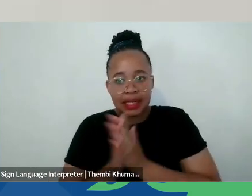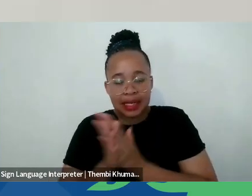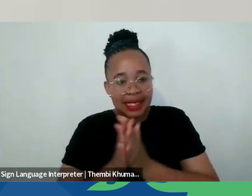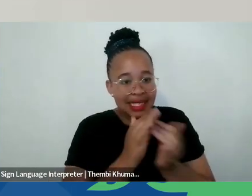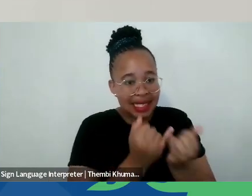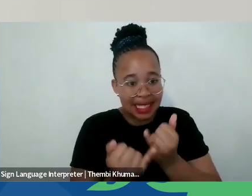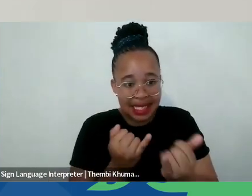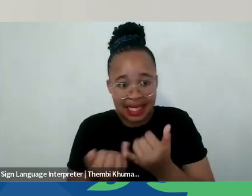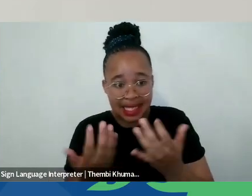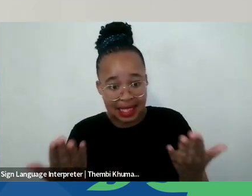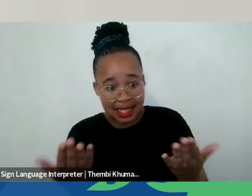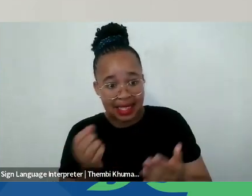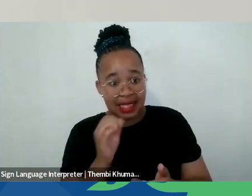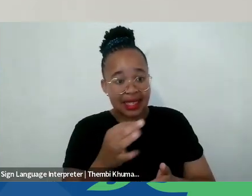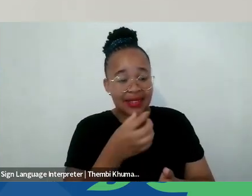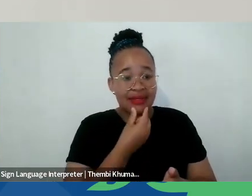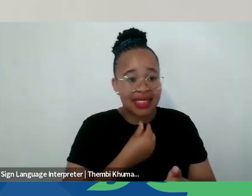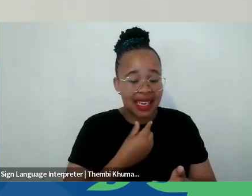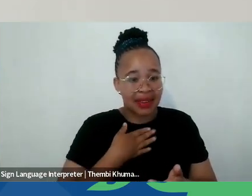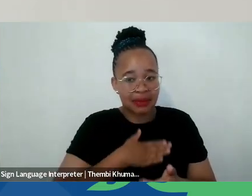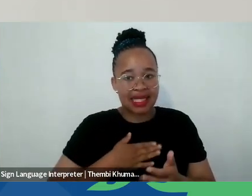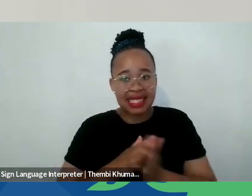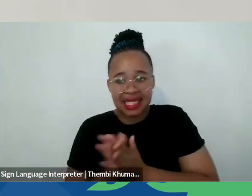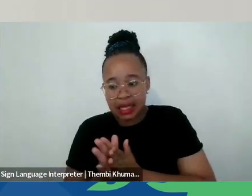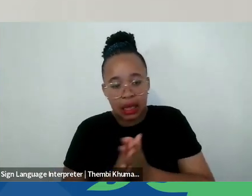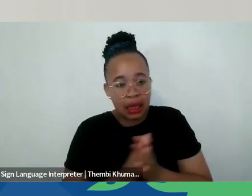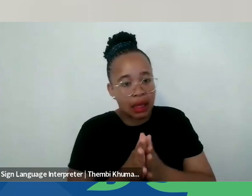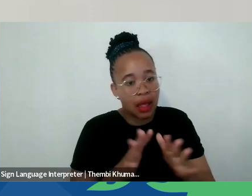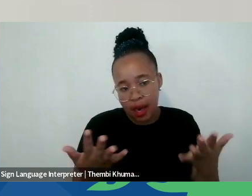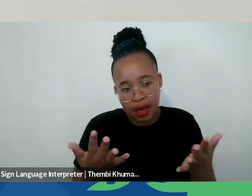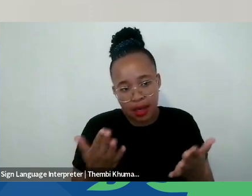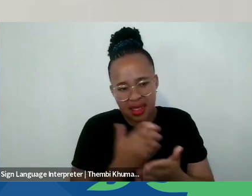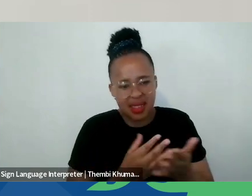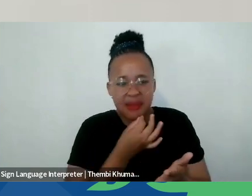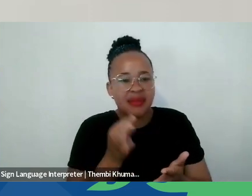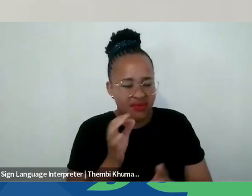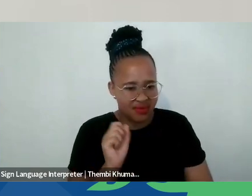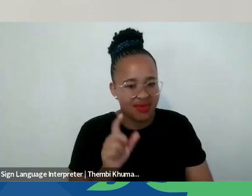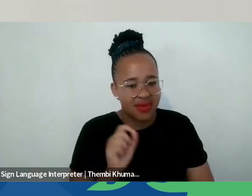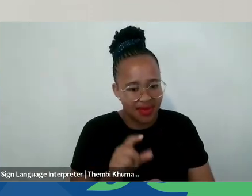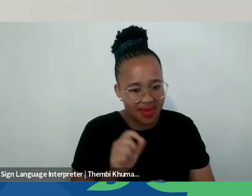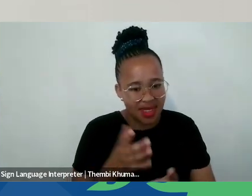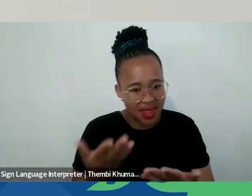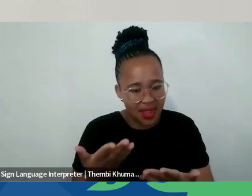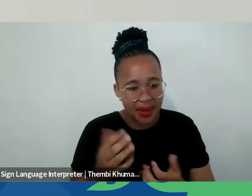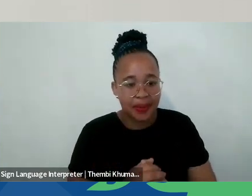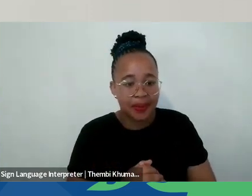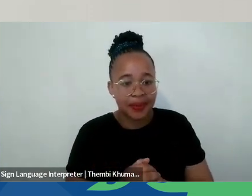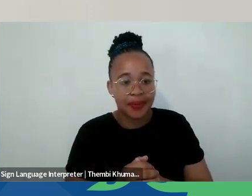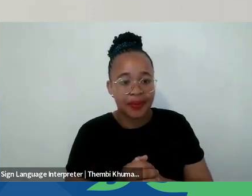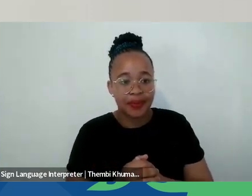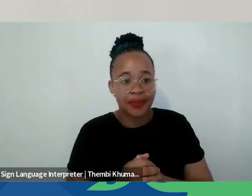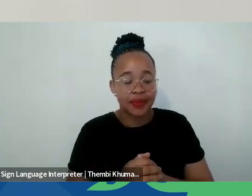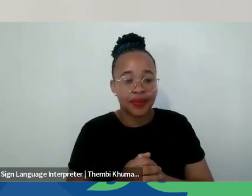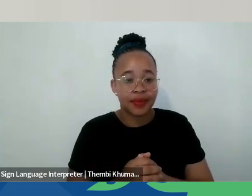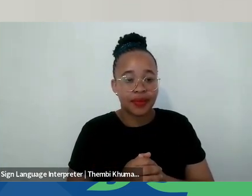the gay guys bottom. So they become the passive partner because they can't get an erection.